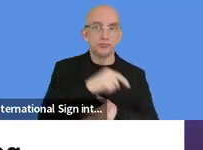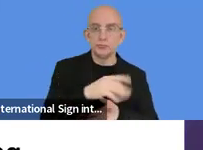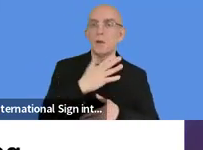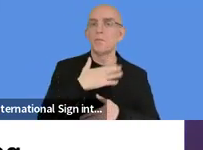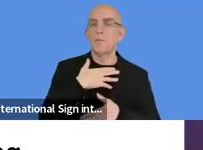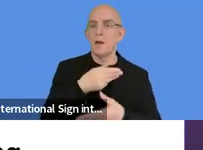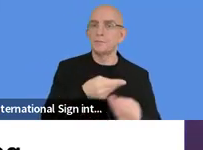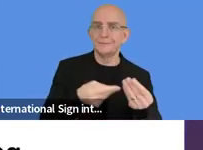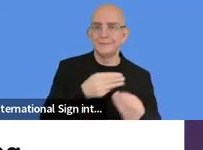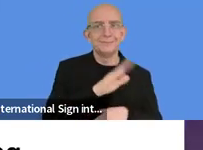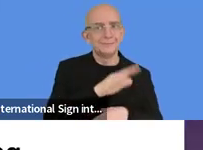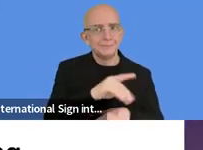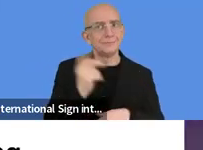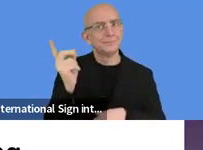hey,